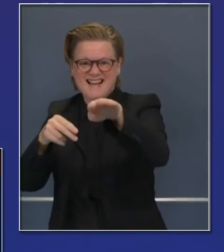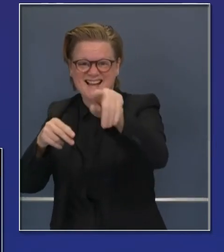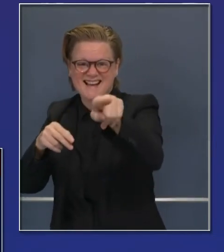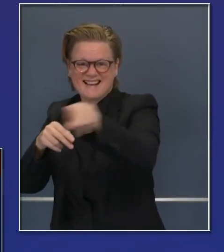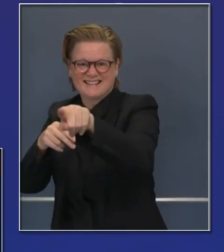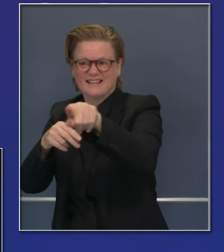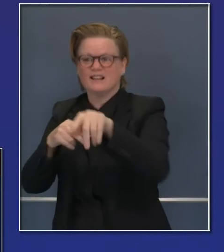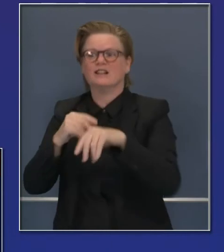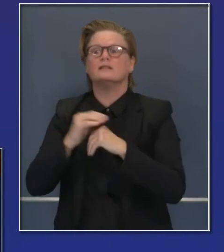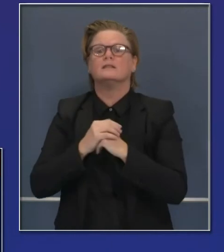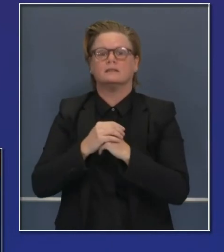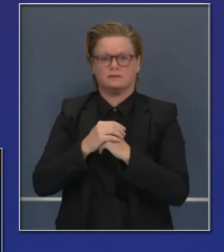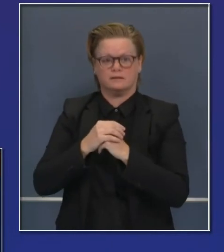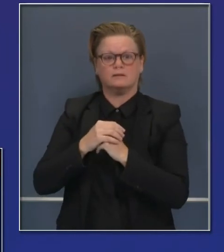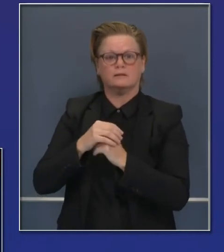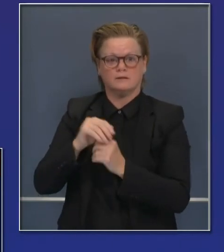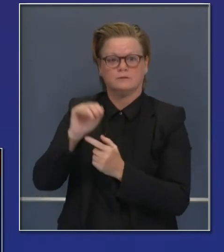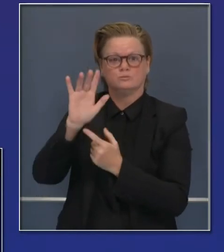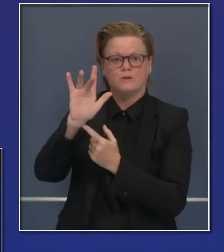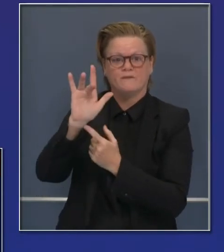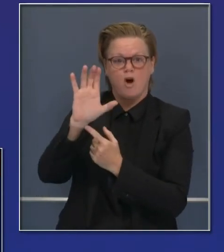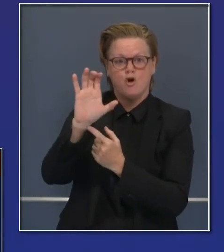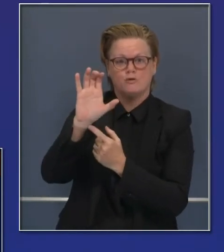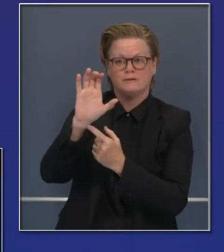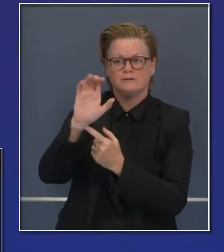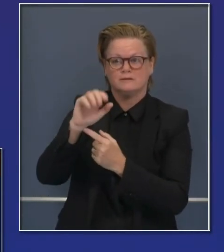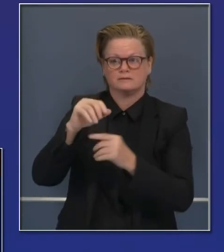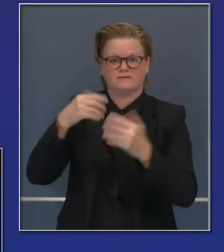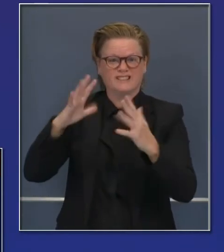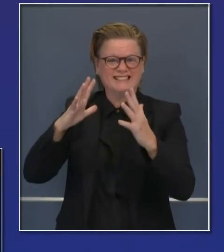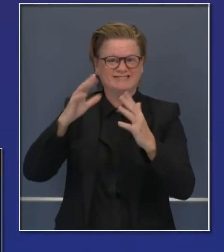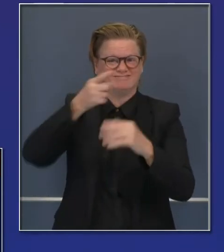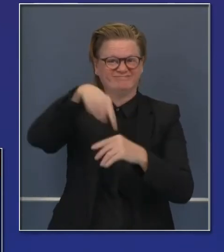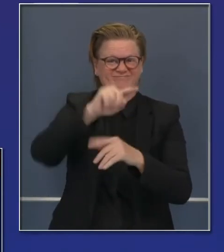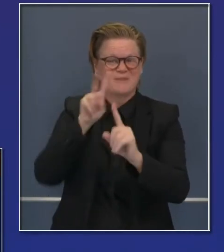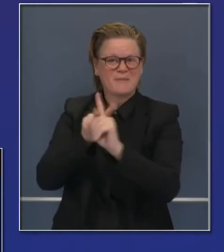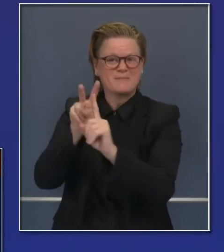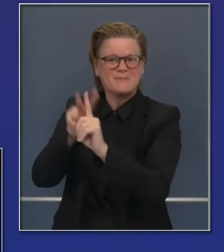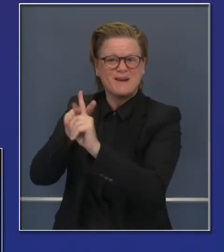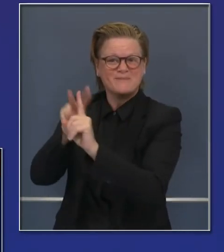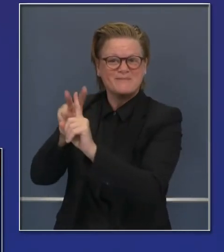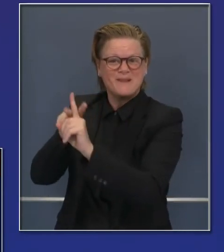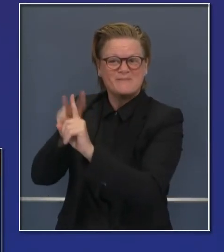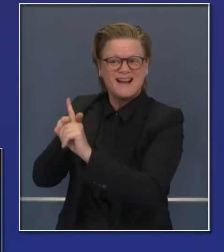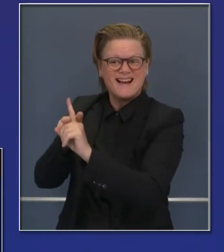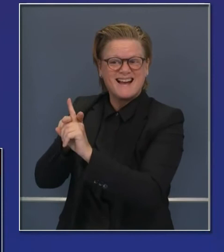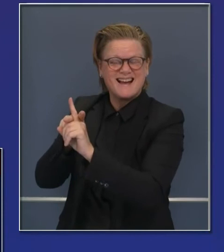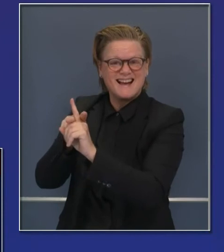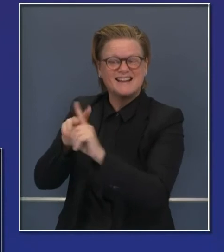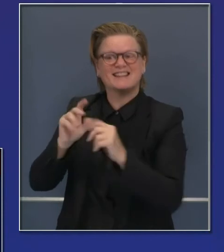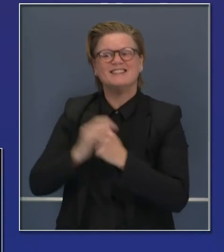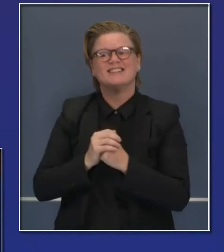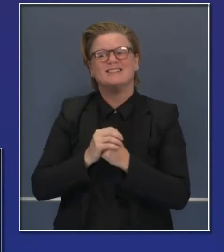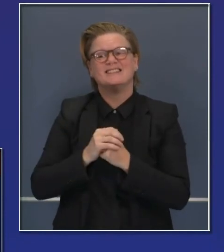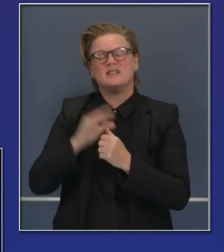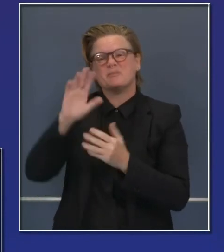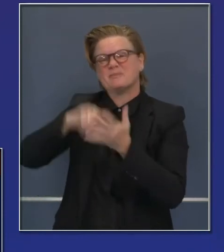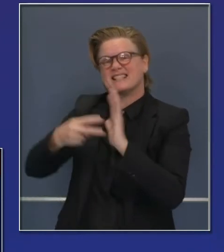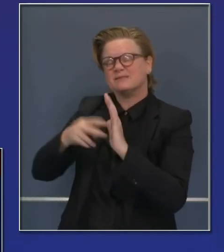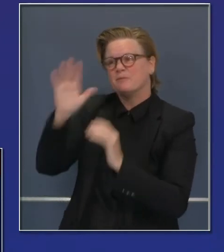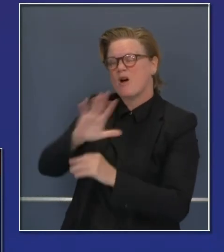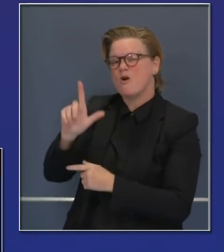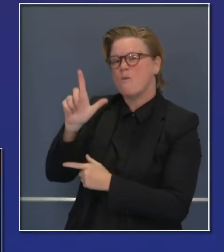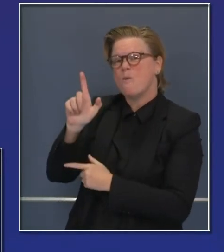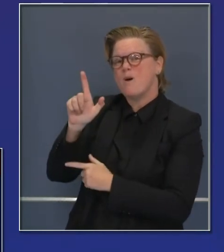already applied, and that represents close to 21 billion of the $100 million in tax credits, $1,000